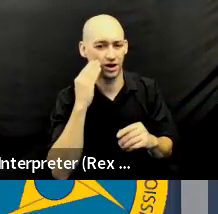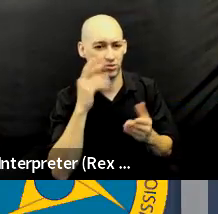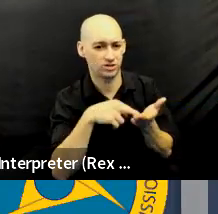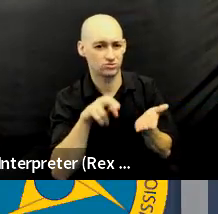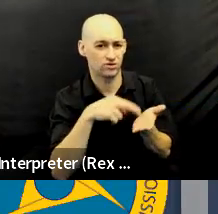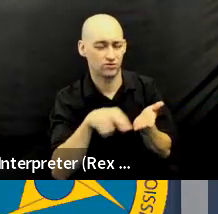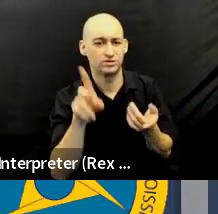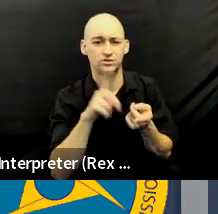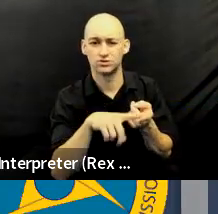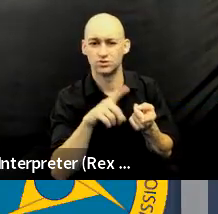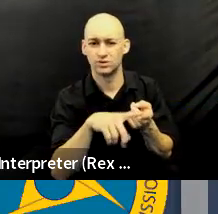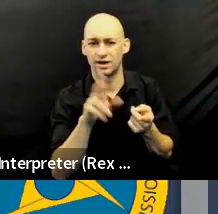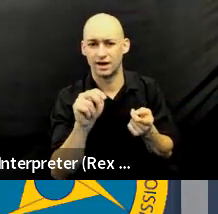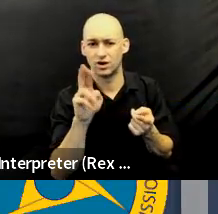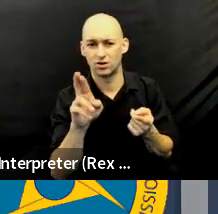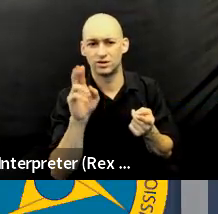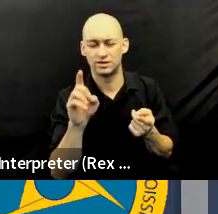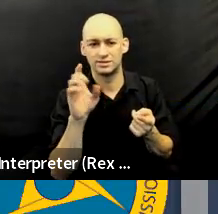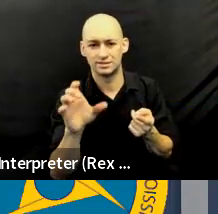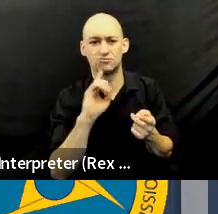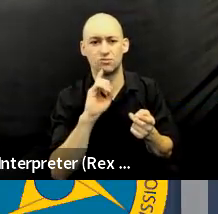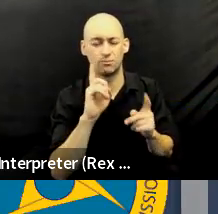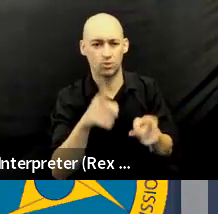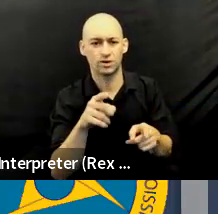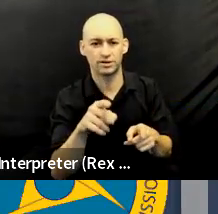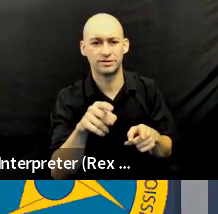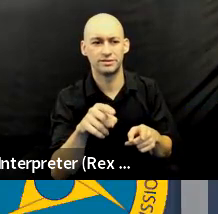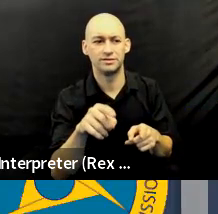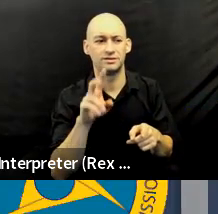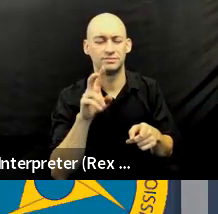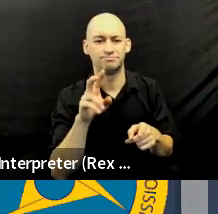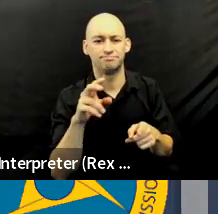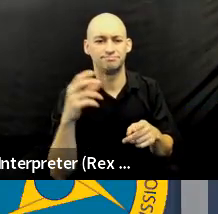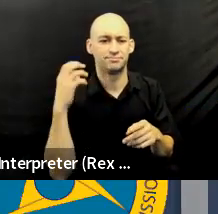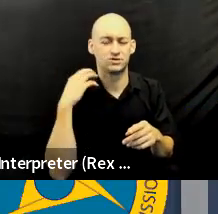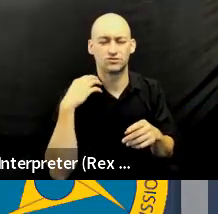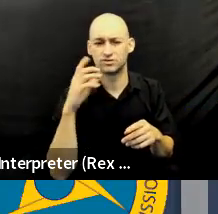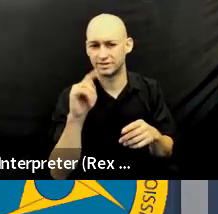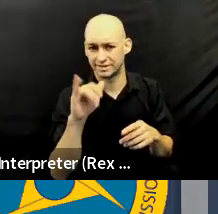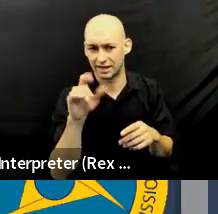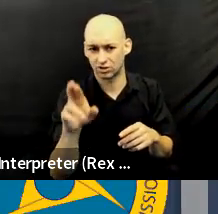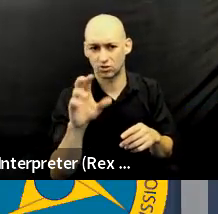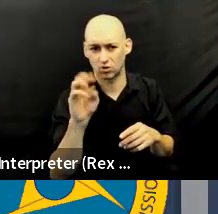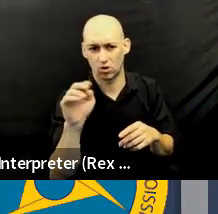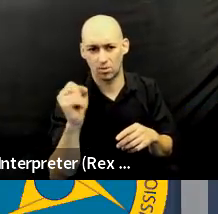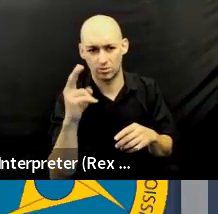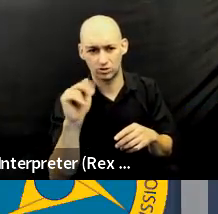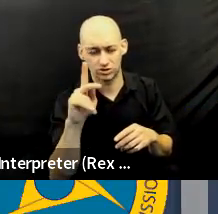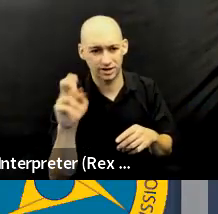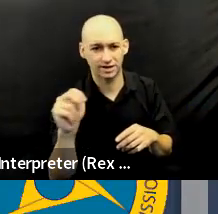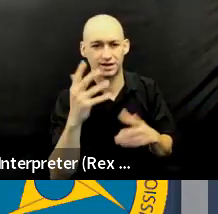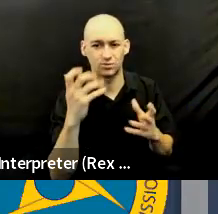the NRDC report, both by Executive Director Taylor and Secretary Omashakin. I just want to say I have